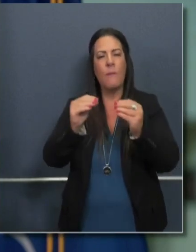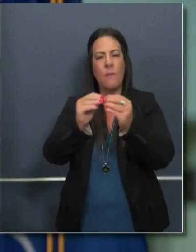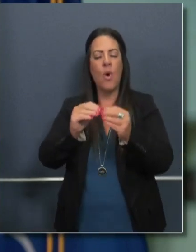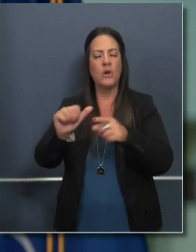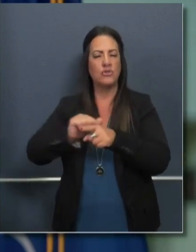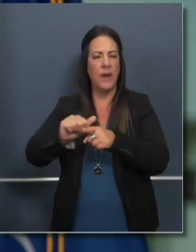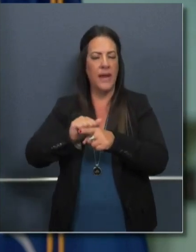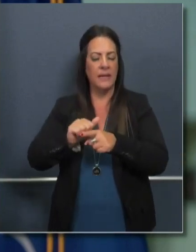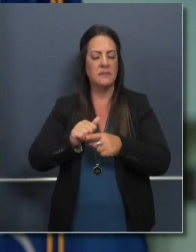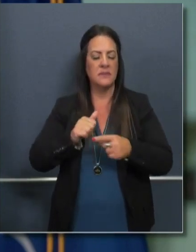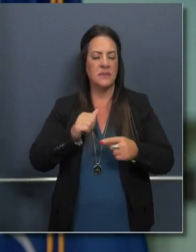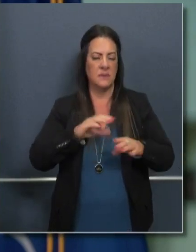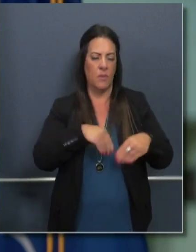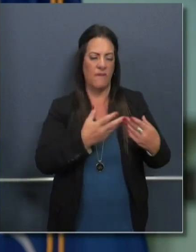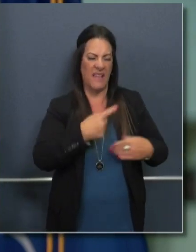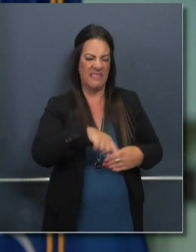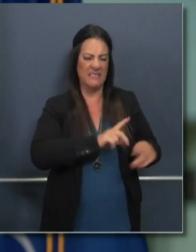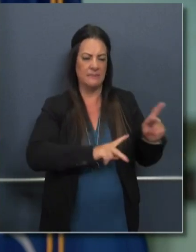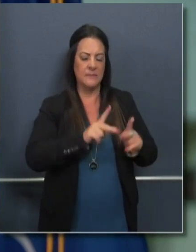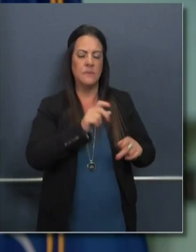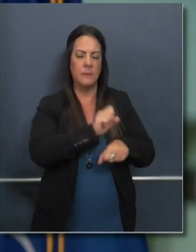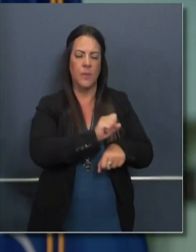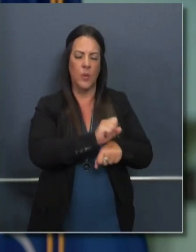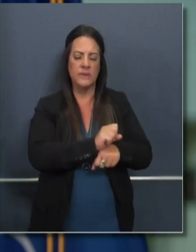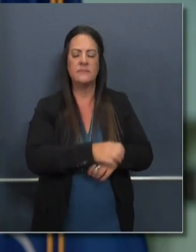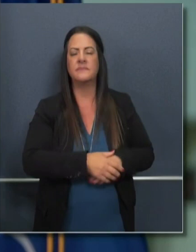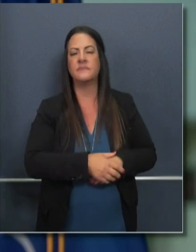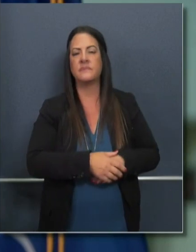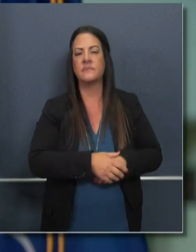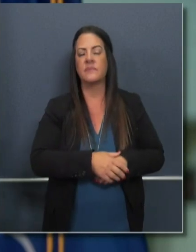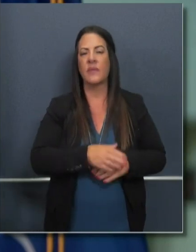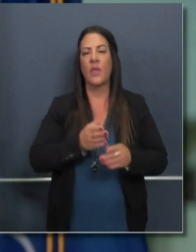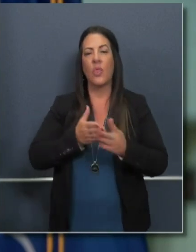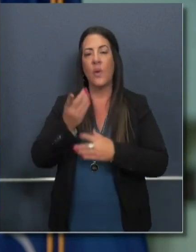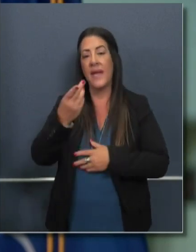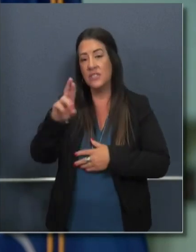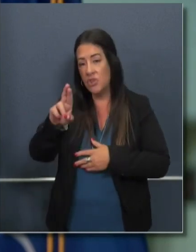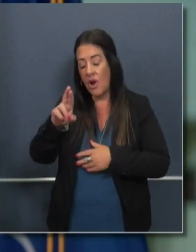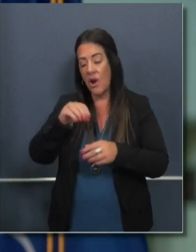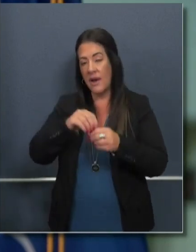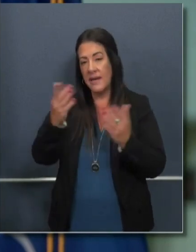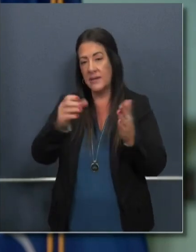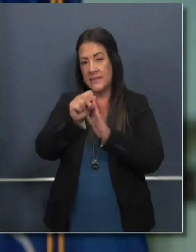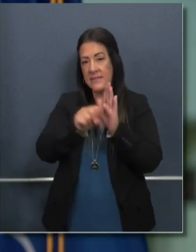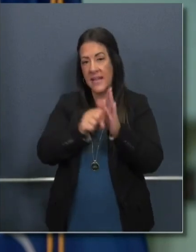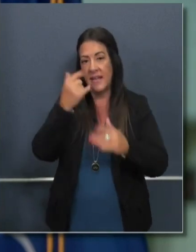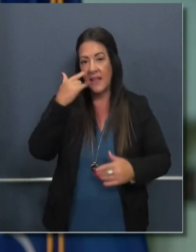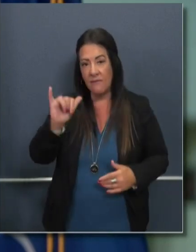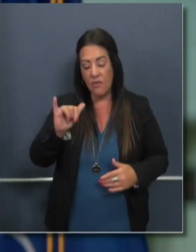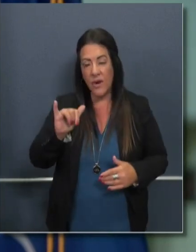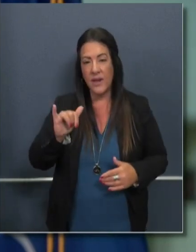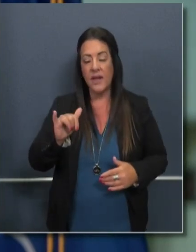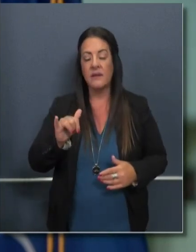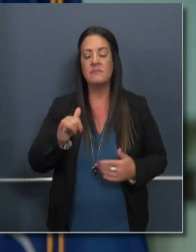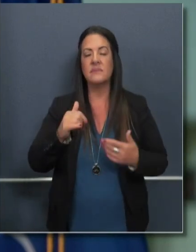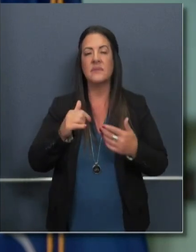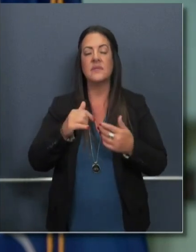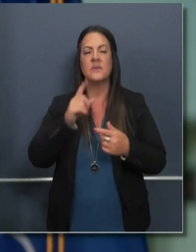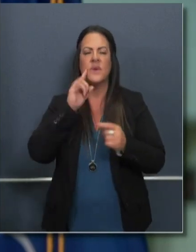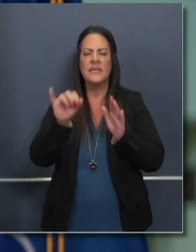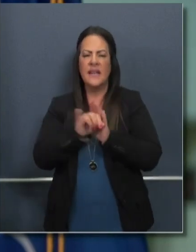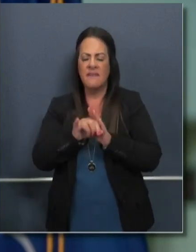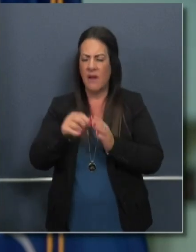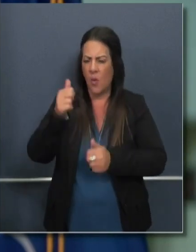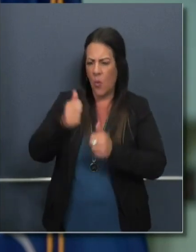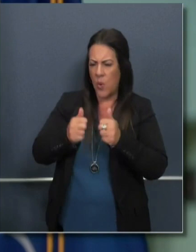opportunities. And as you know well, we have now encouraged through HR in the state of California to identify a